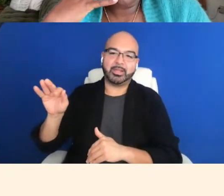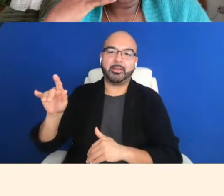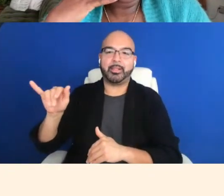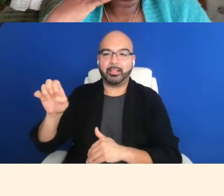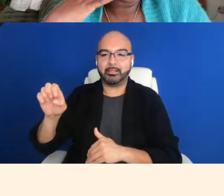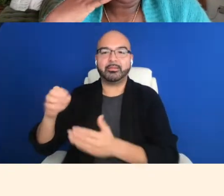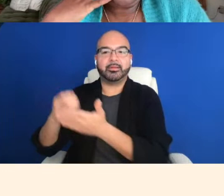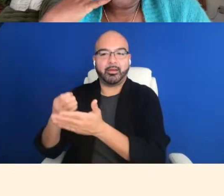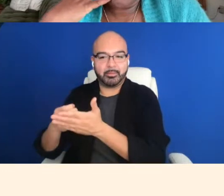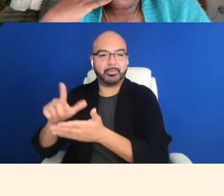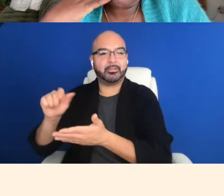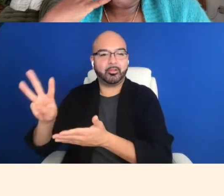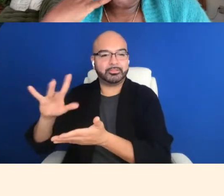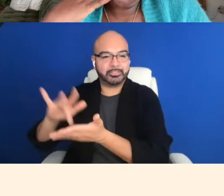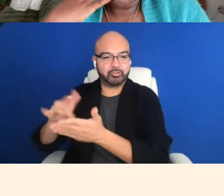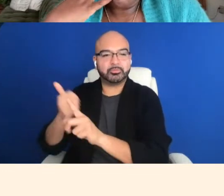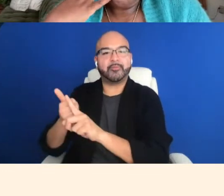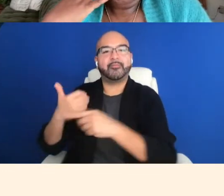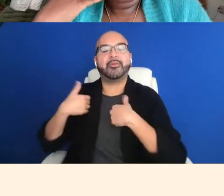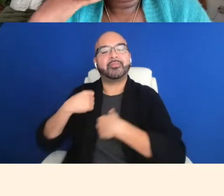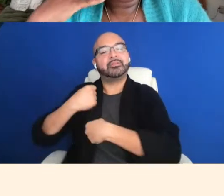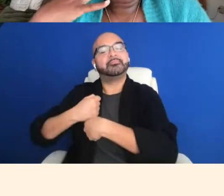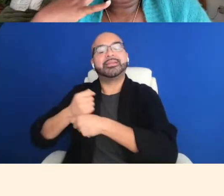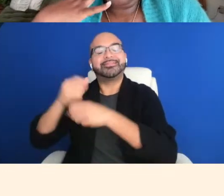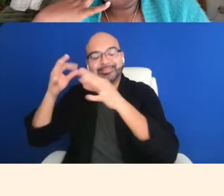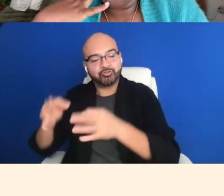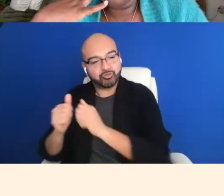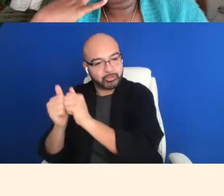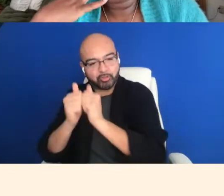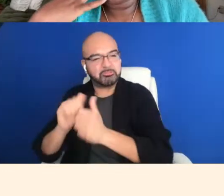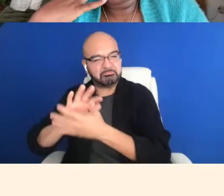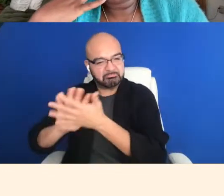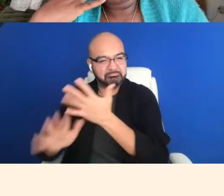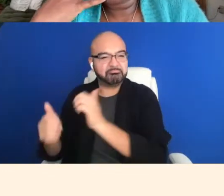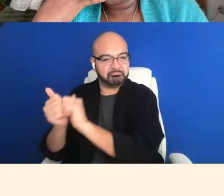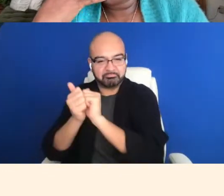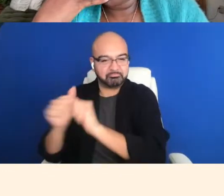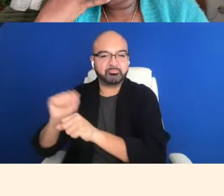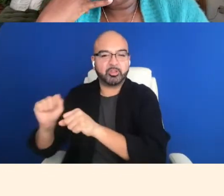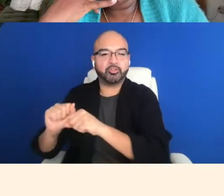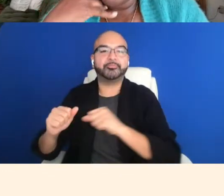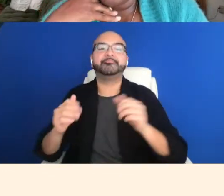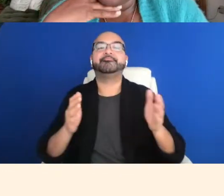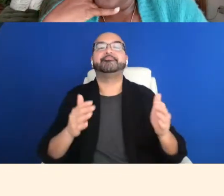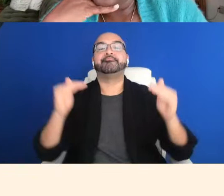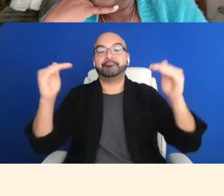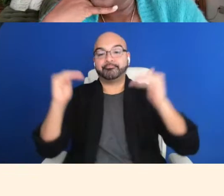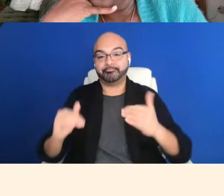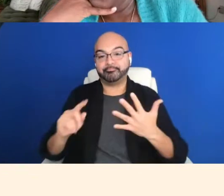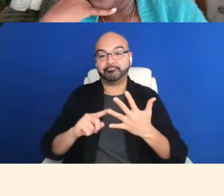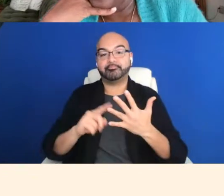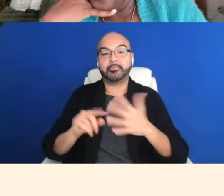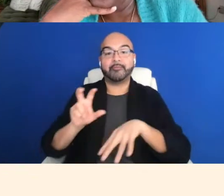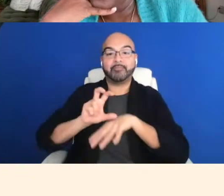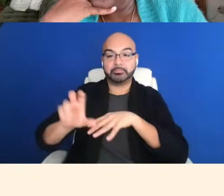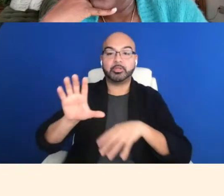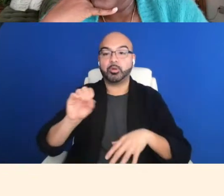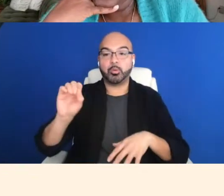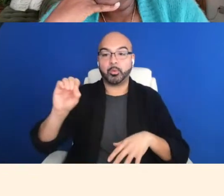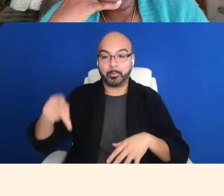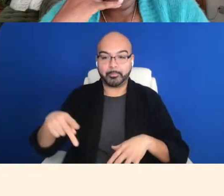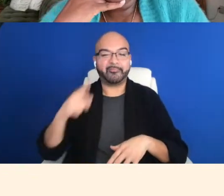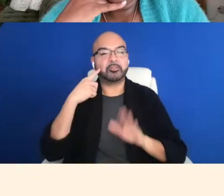projects together and make decisions together. There are investment co-ops. One well-known one is Boston Ujima